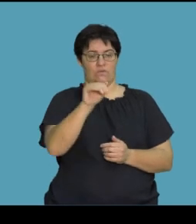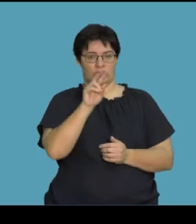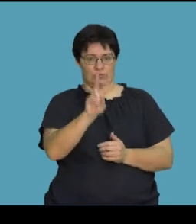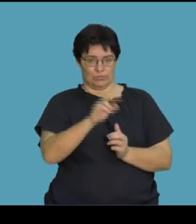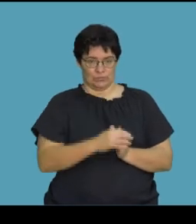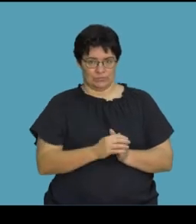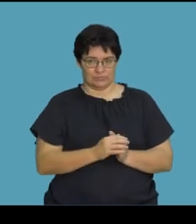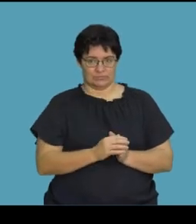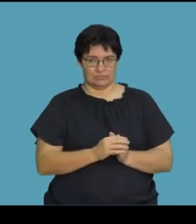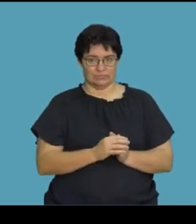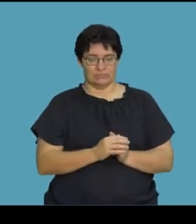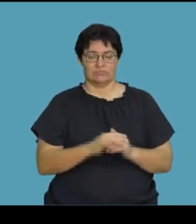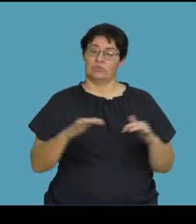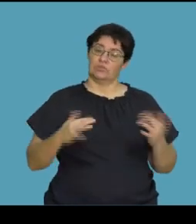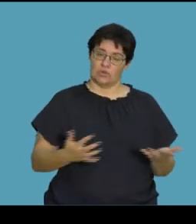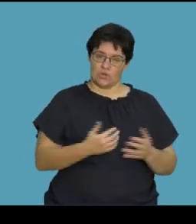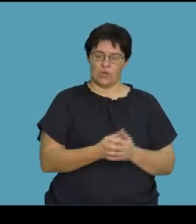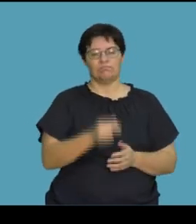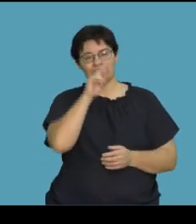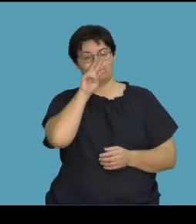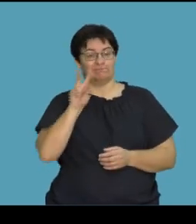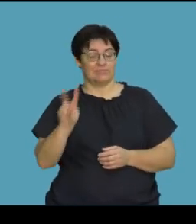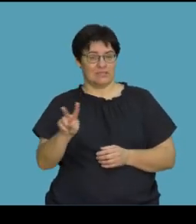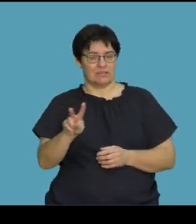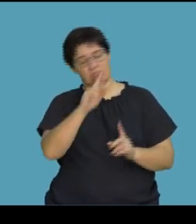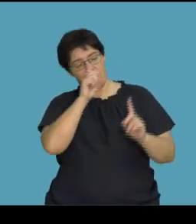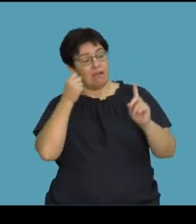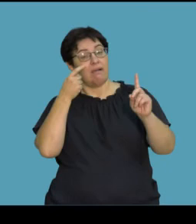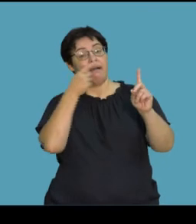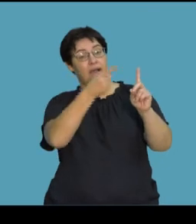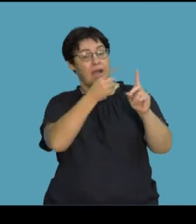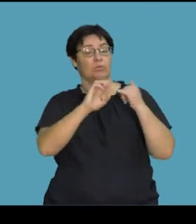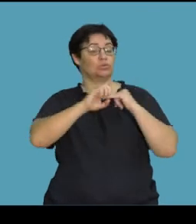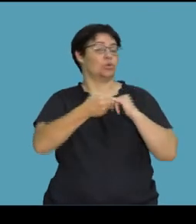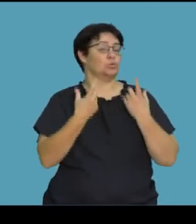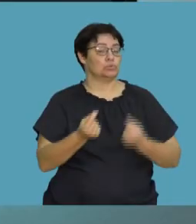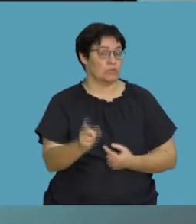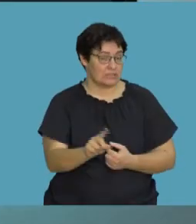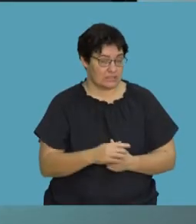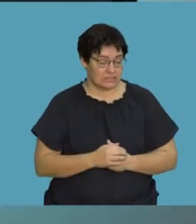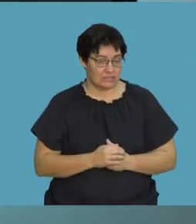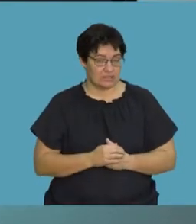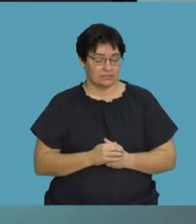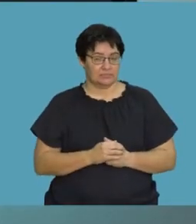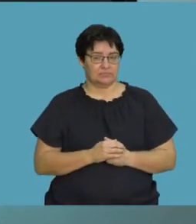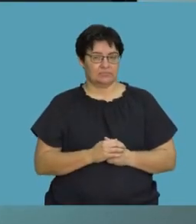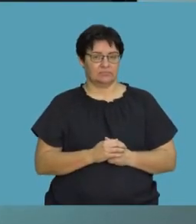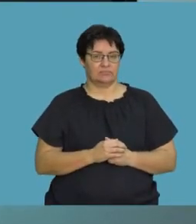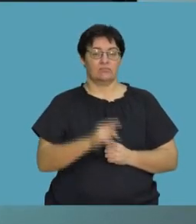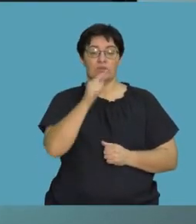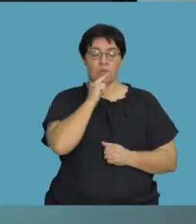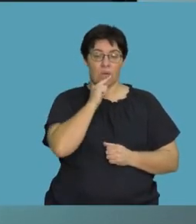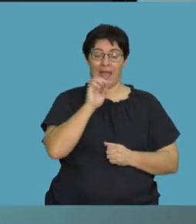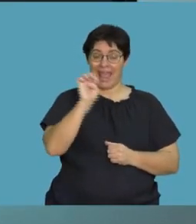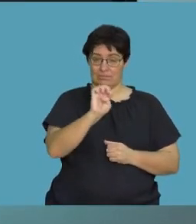2. So guys, as you can see, the goal that we've been trying to do here is always make sure that your